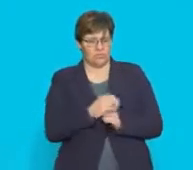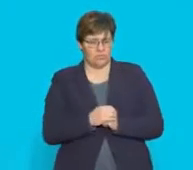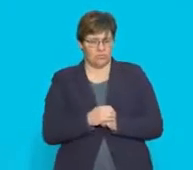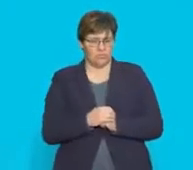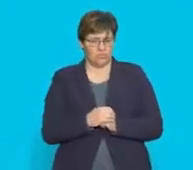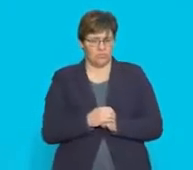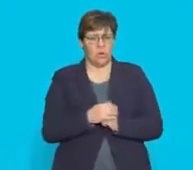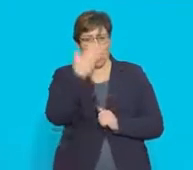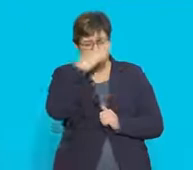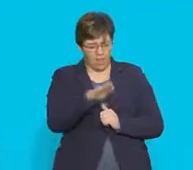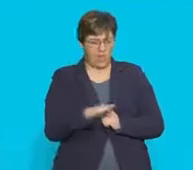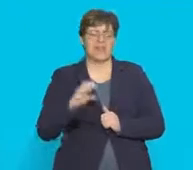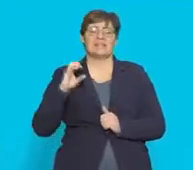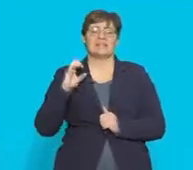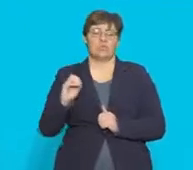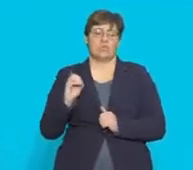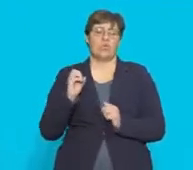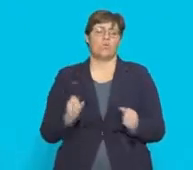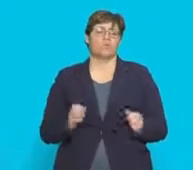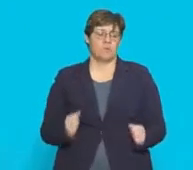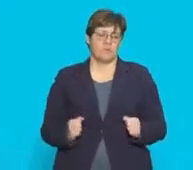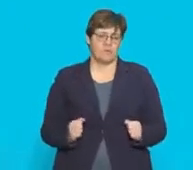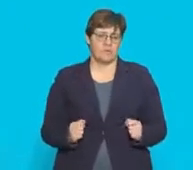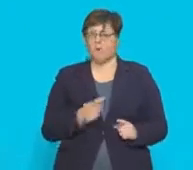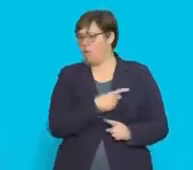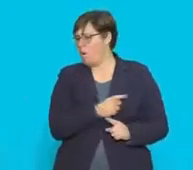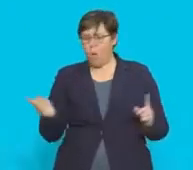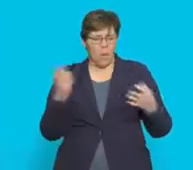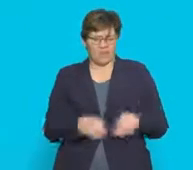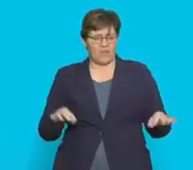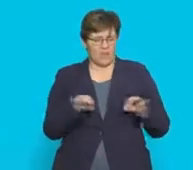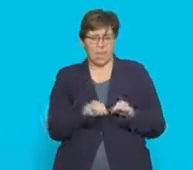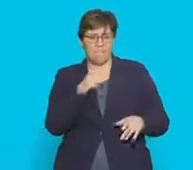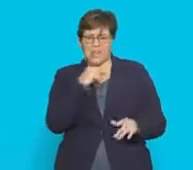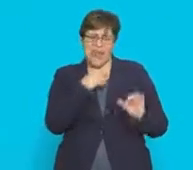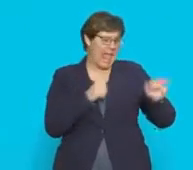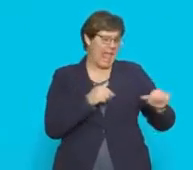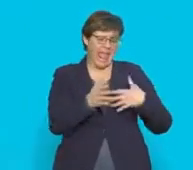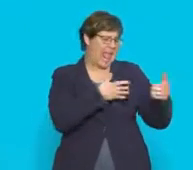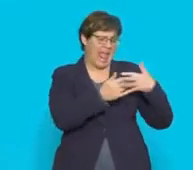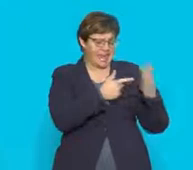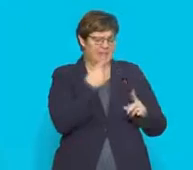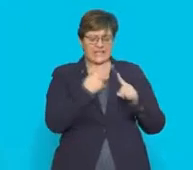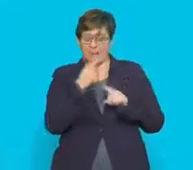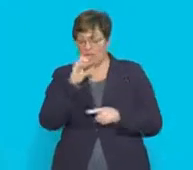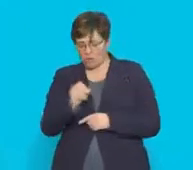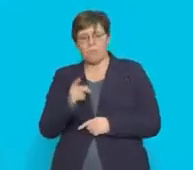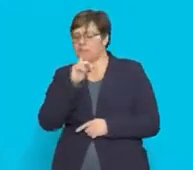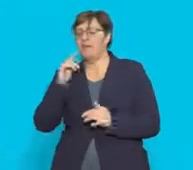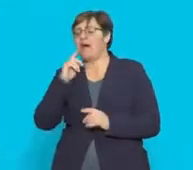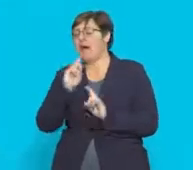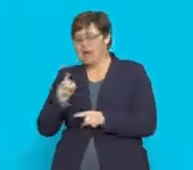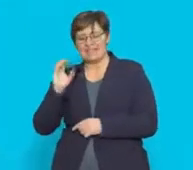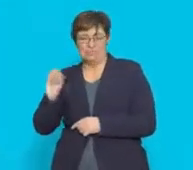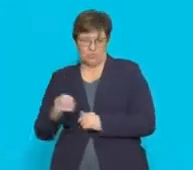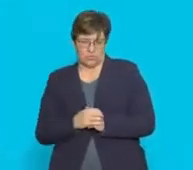times 0, we know that is equals to 0 for all values of a. It doesn't matter what a can be. But we don't have a unique